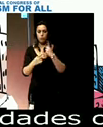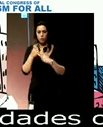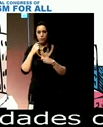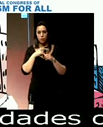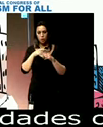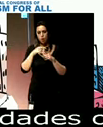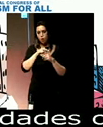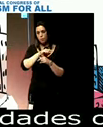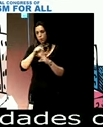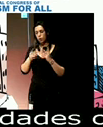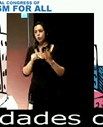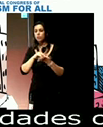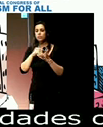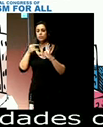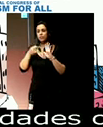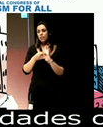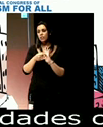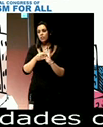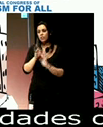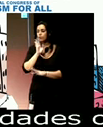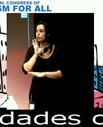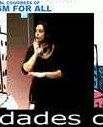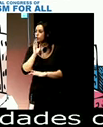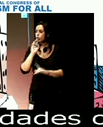ONCE Foundation.